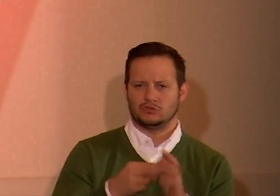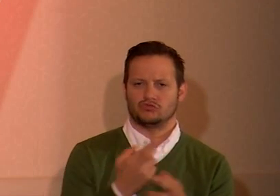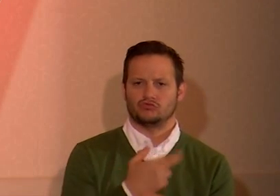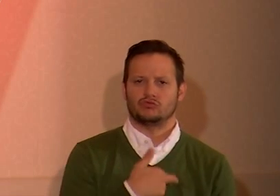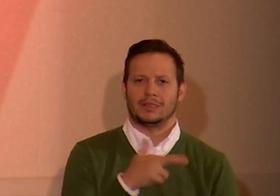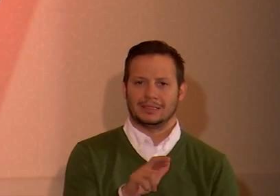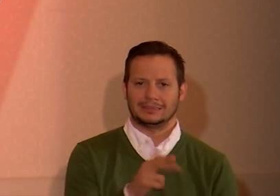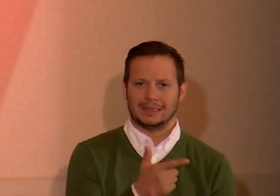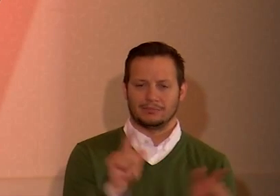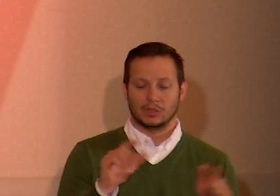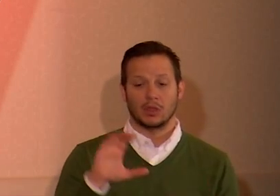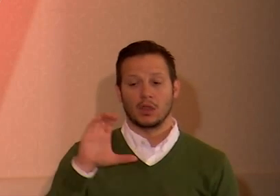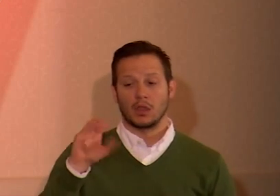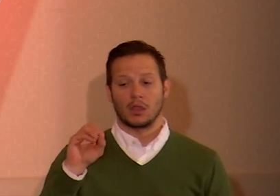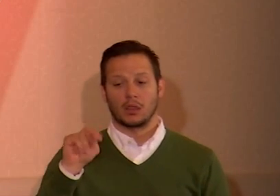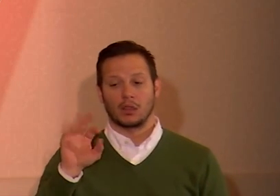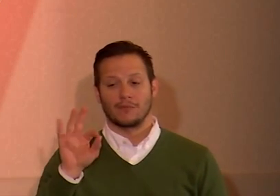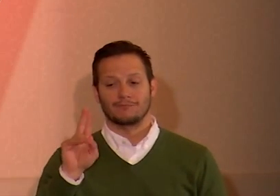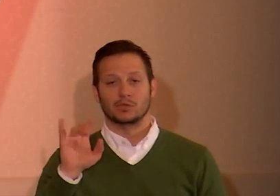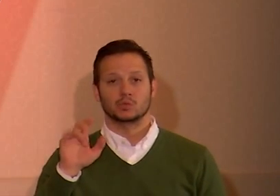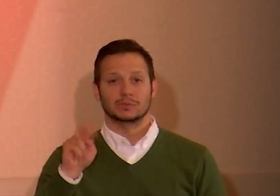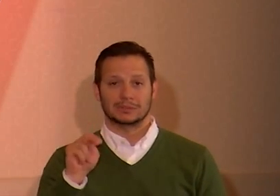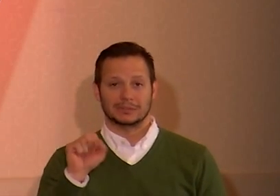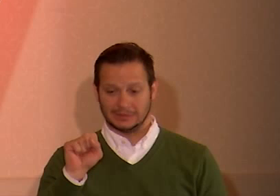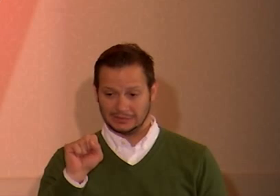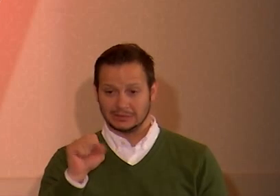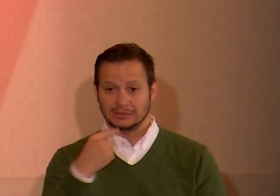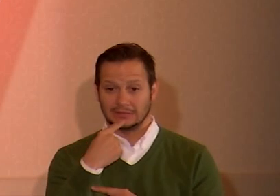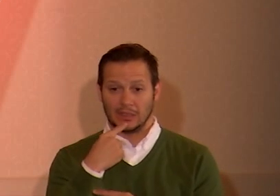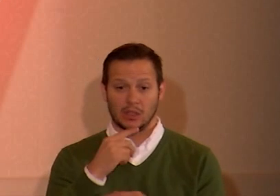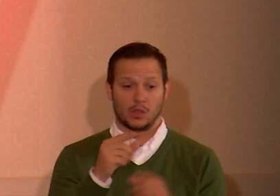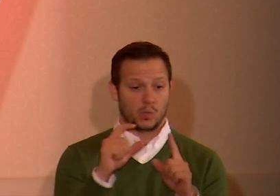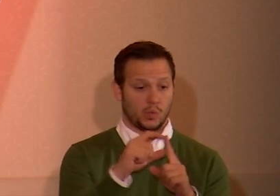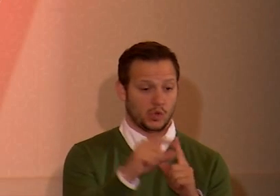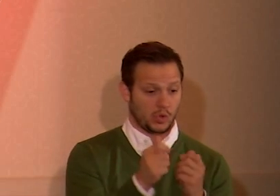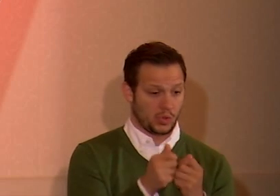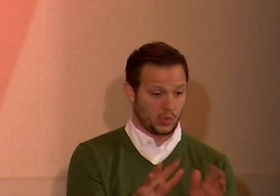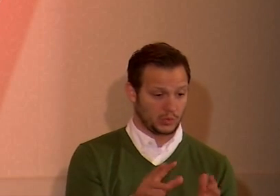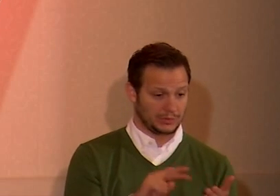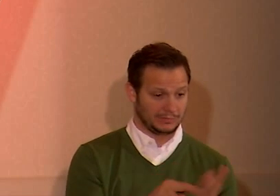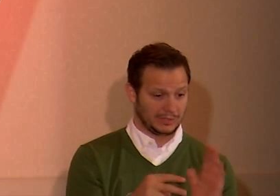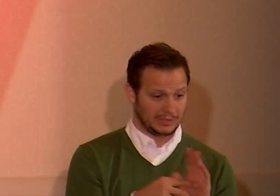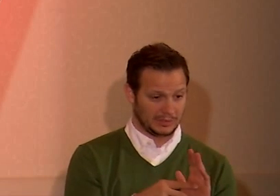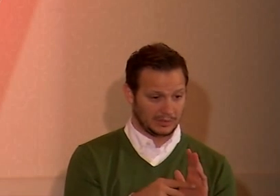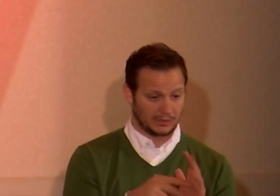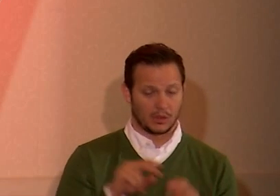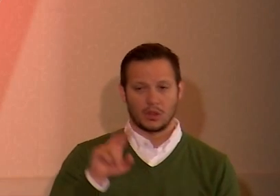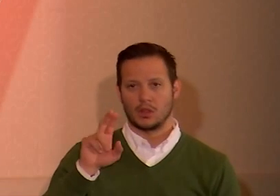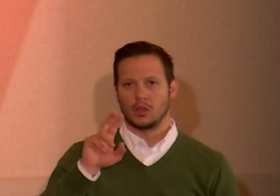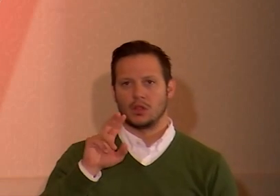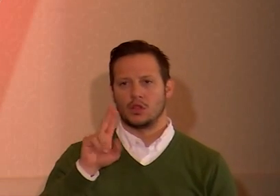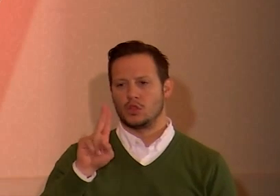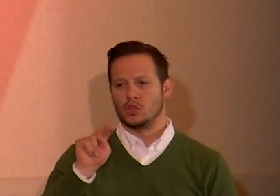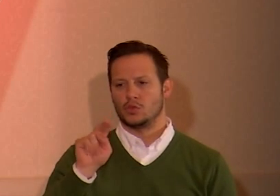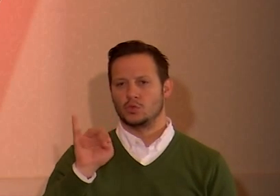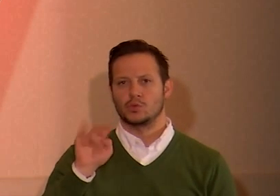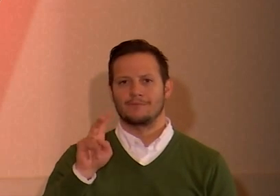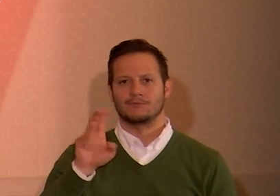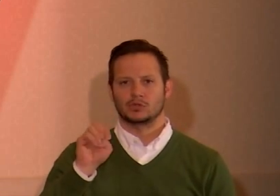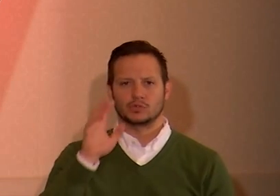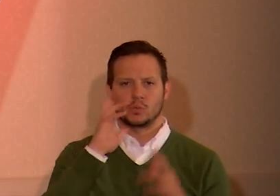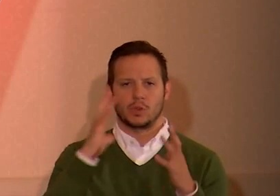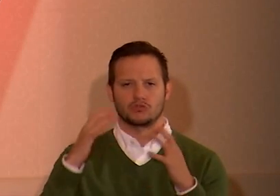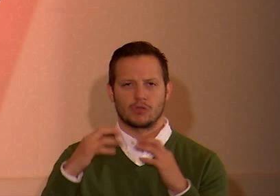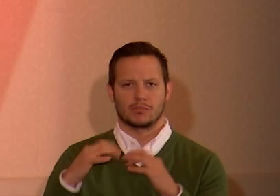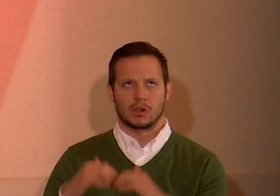Confucius who allegedly said, "When words lose their meaning, the universe crumbles." If that is true,